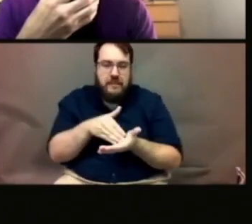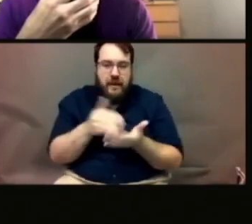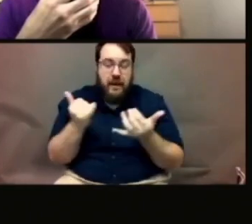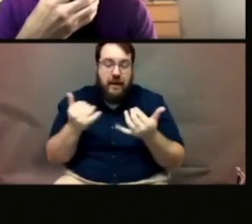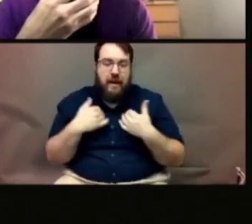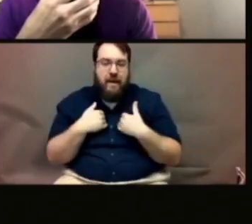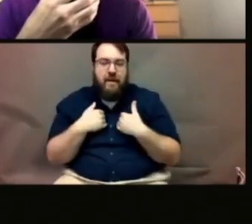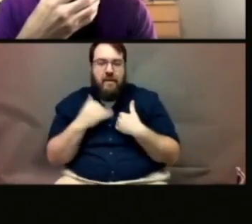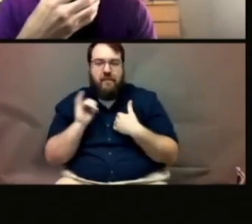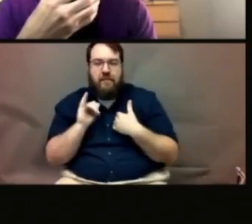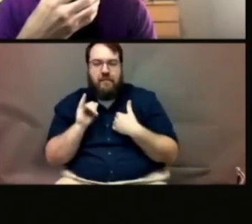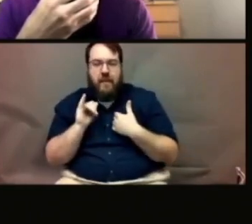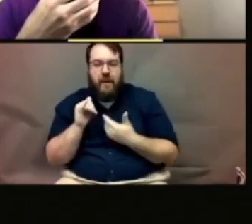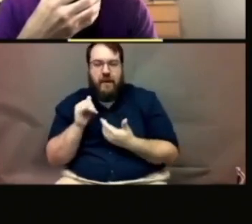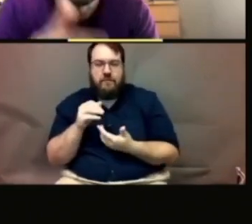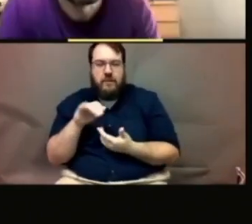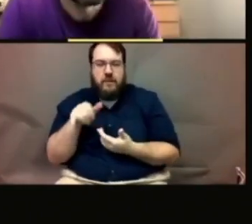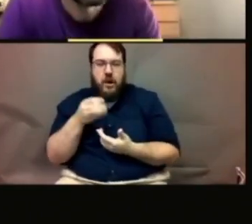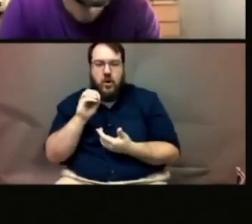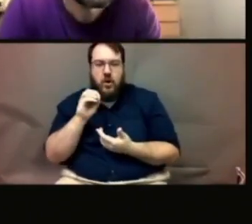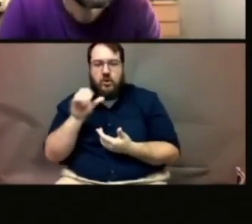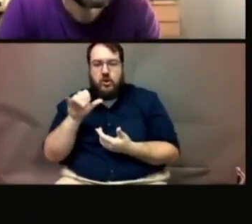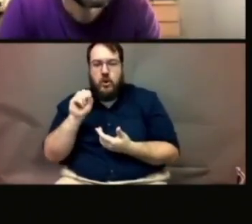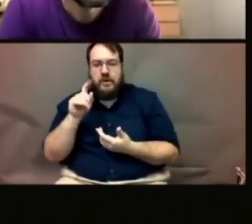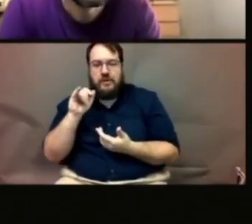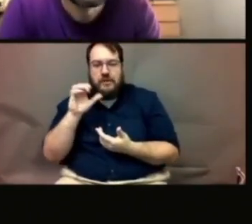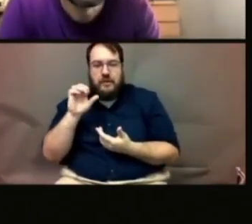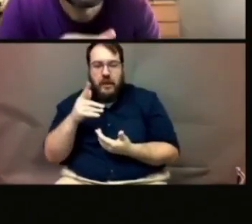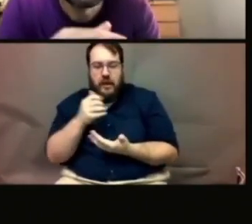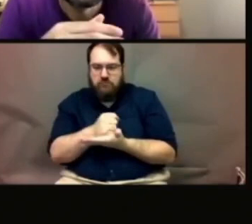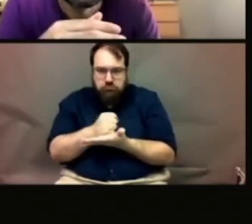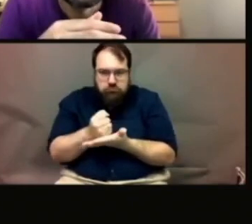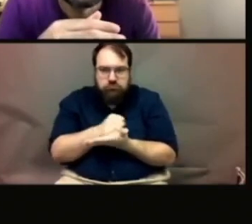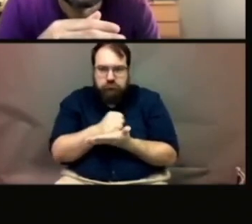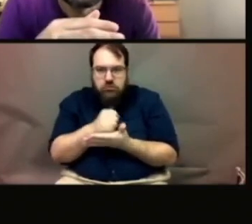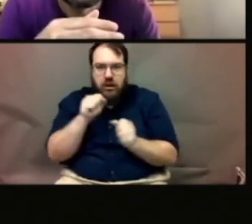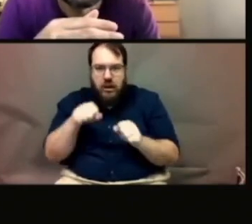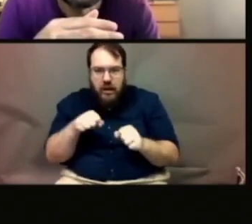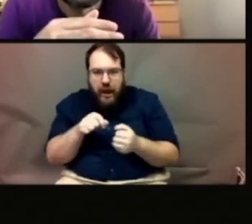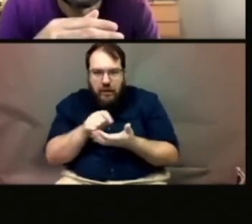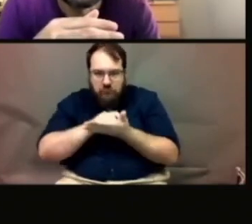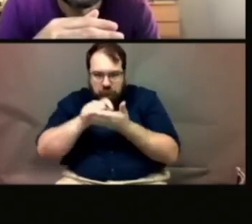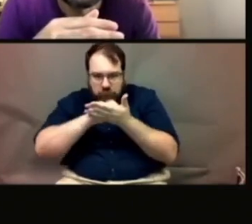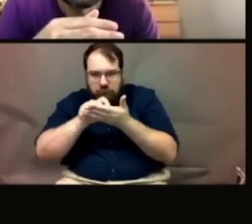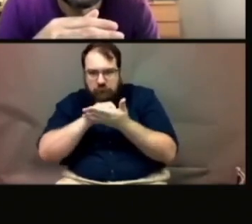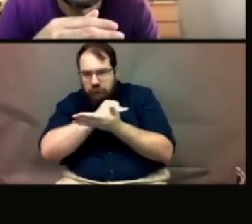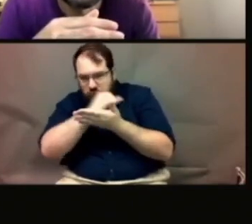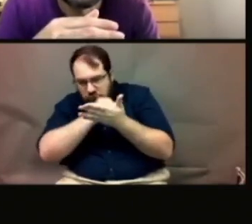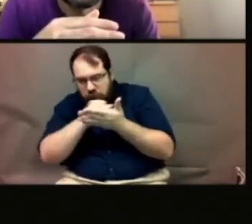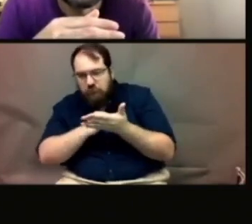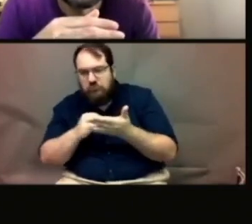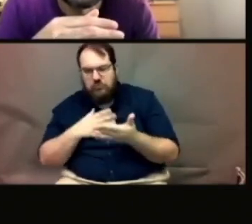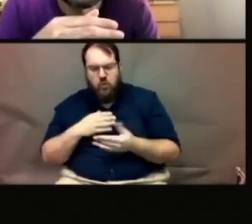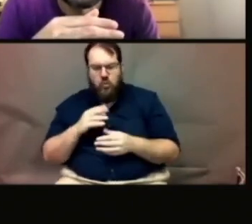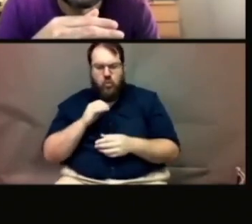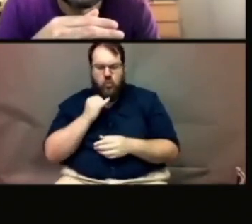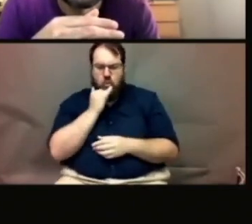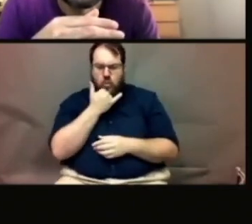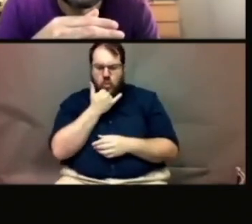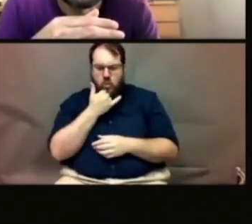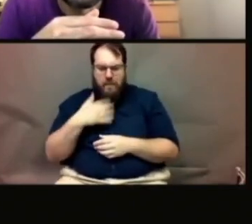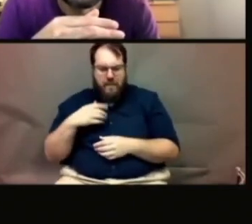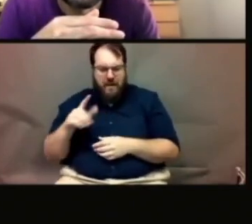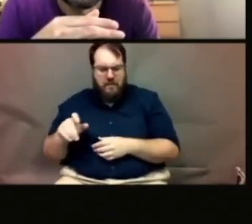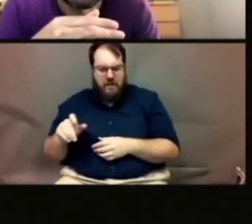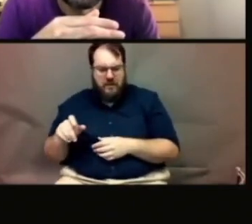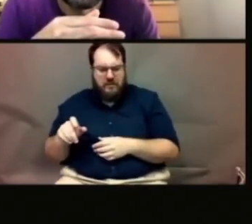like a joystick feel. Whoa. So I can draw. Oh no. my mouse is like, oh,